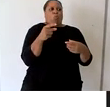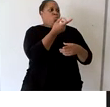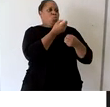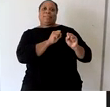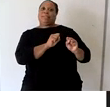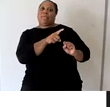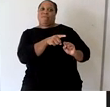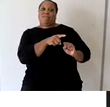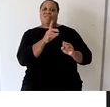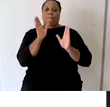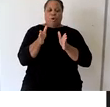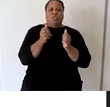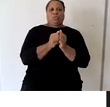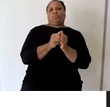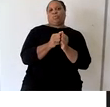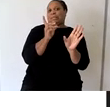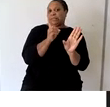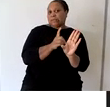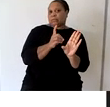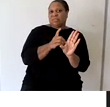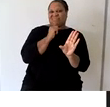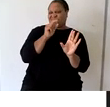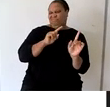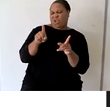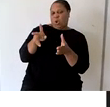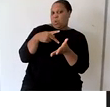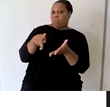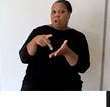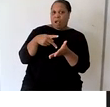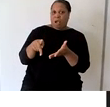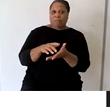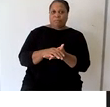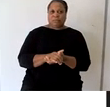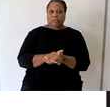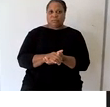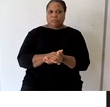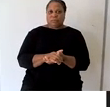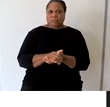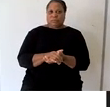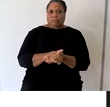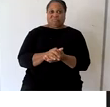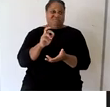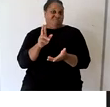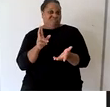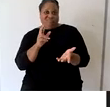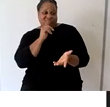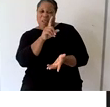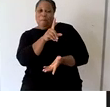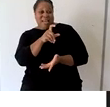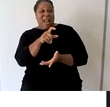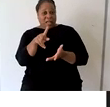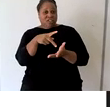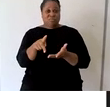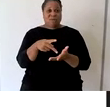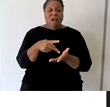a disability from not going to prom, or maybe not being asked to prom. And